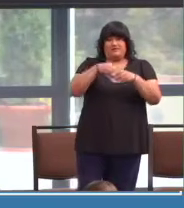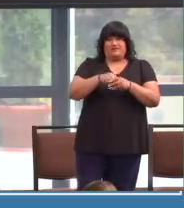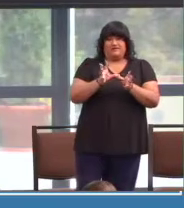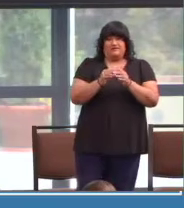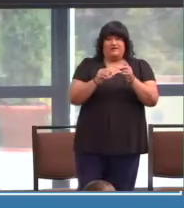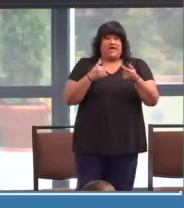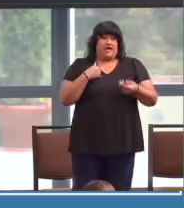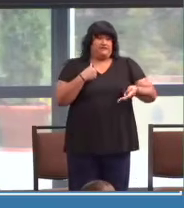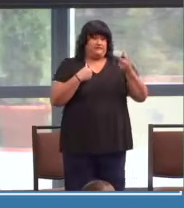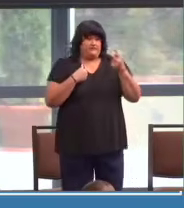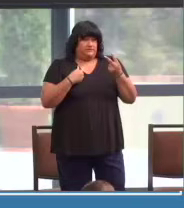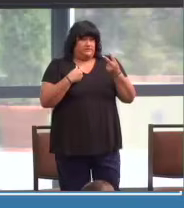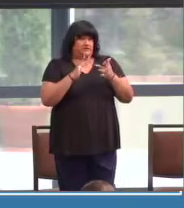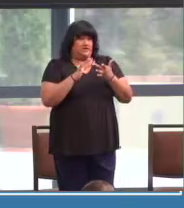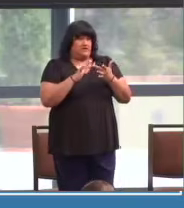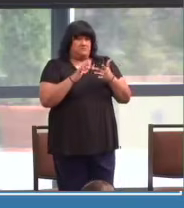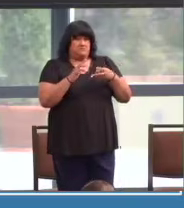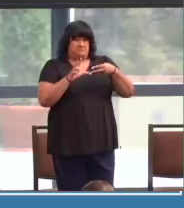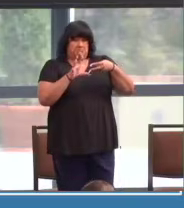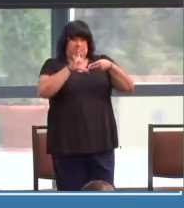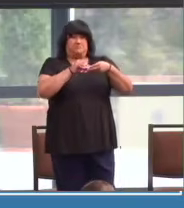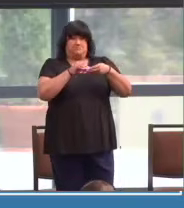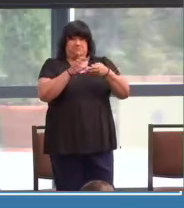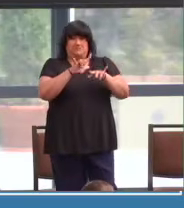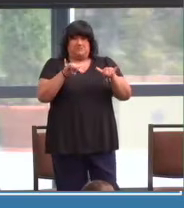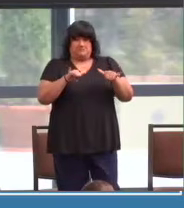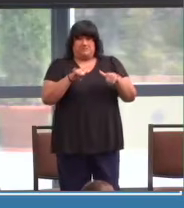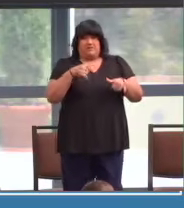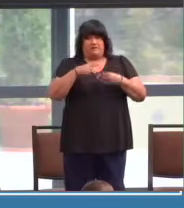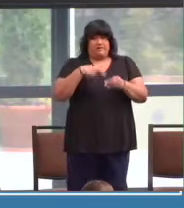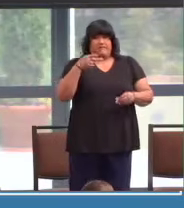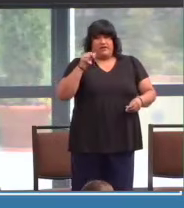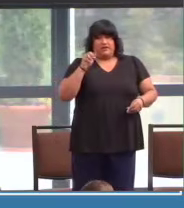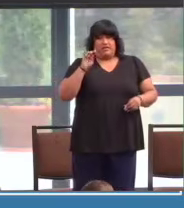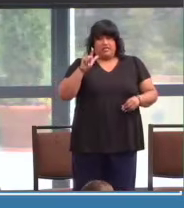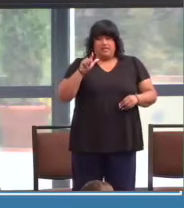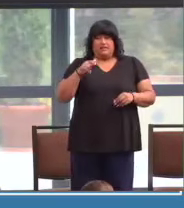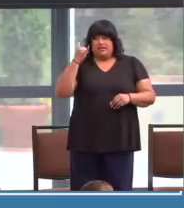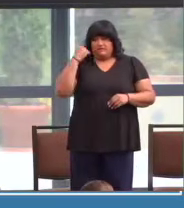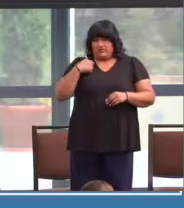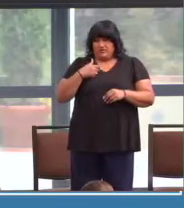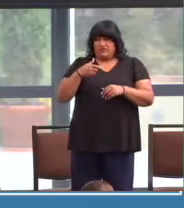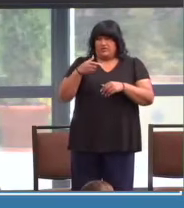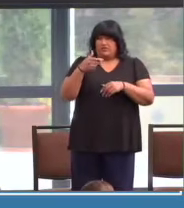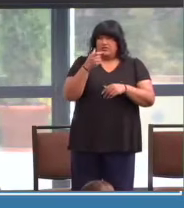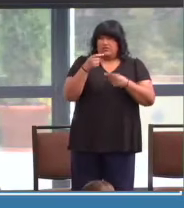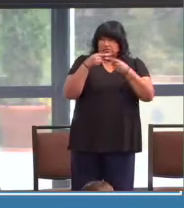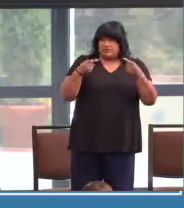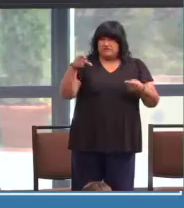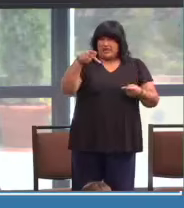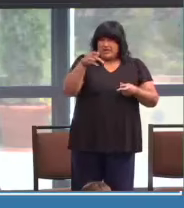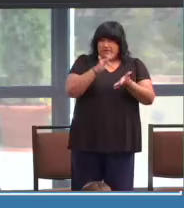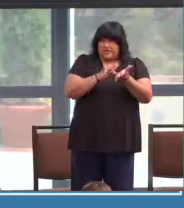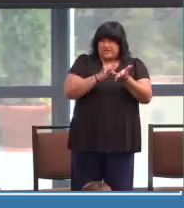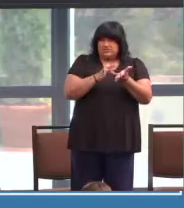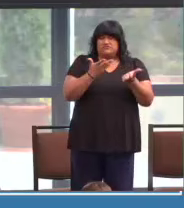I actually have two about Plaquenil, so maybe we could just do those two quickly. If you're allergic to Plaquenil, and what else is